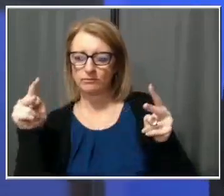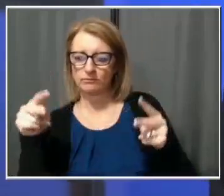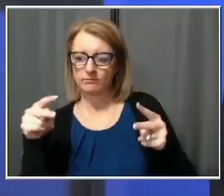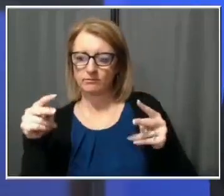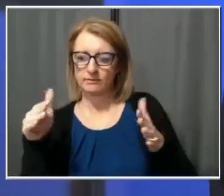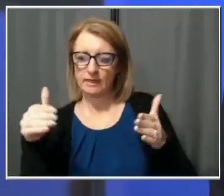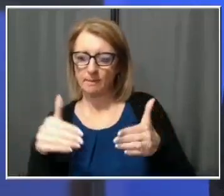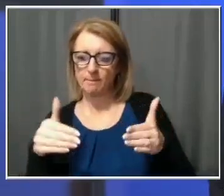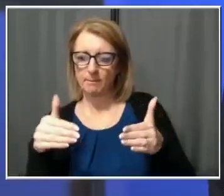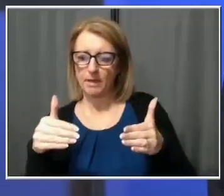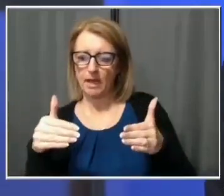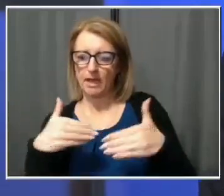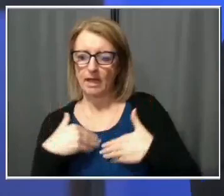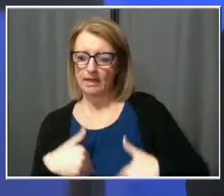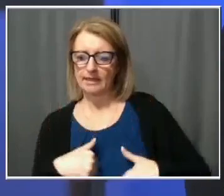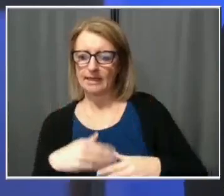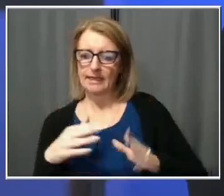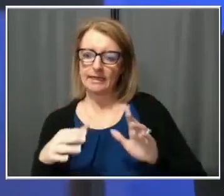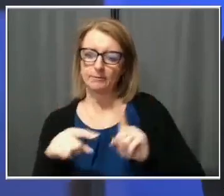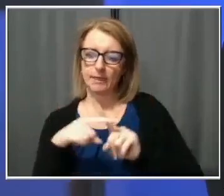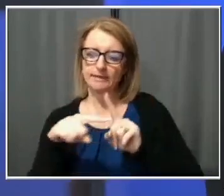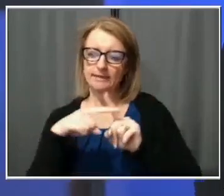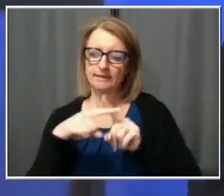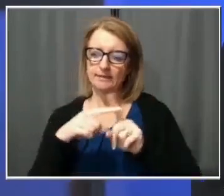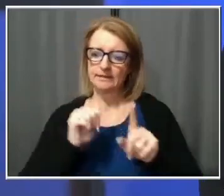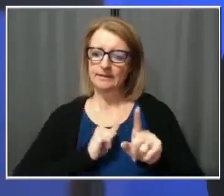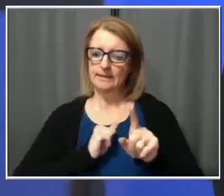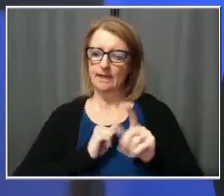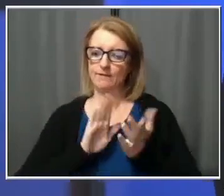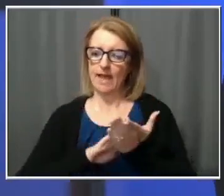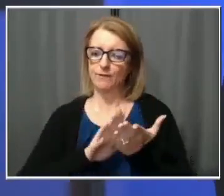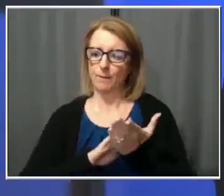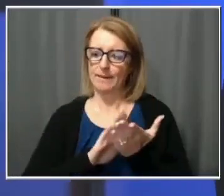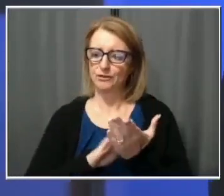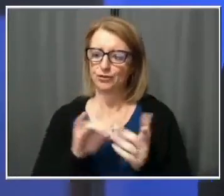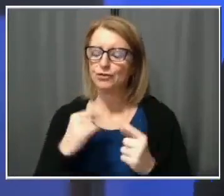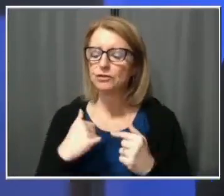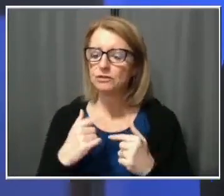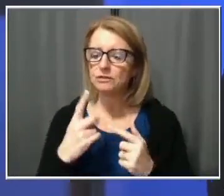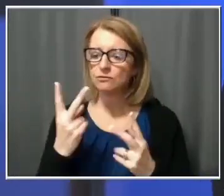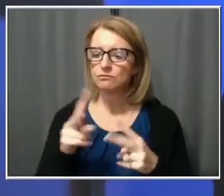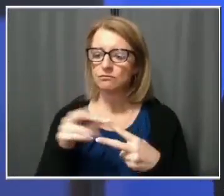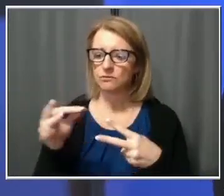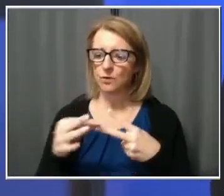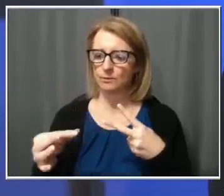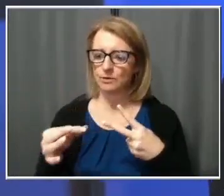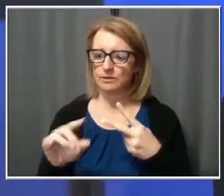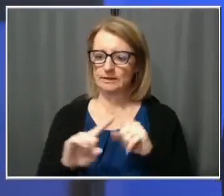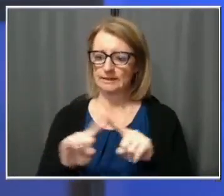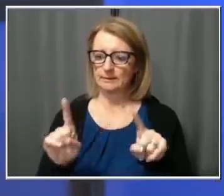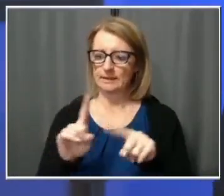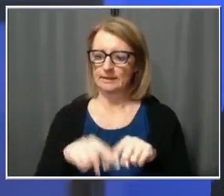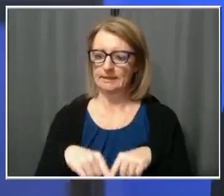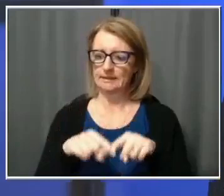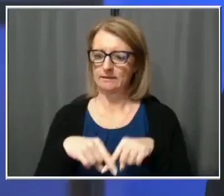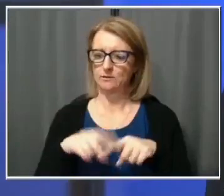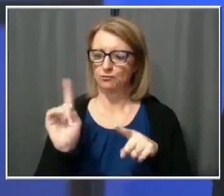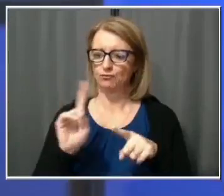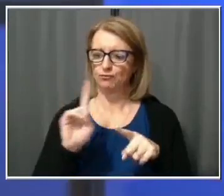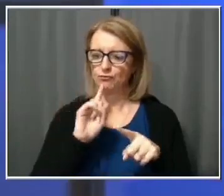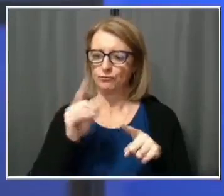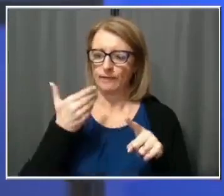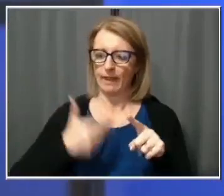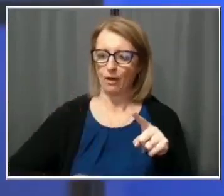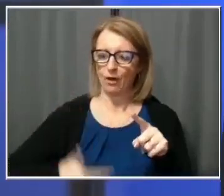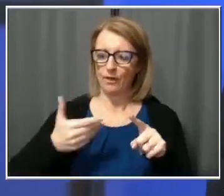building up self-affirmations. And I just want to present those two options to the athletes I work with, because depending on where they're at, they want to be empowered